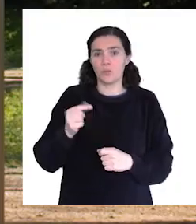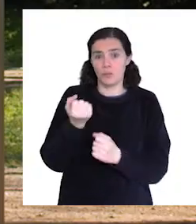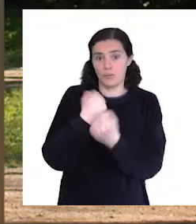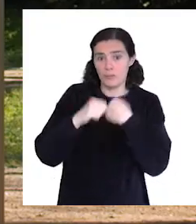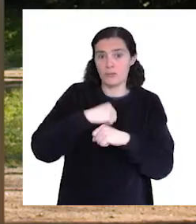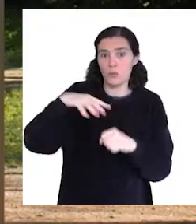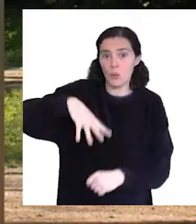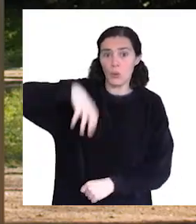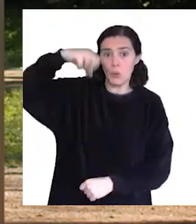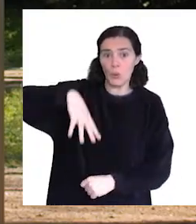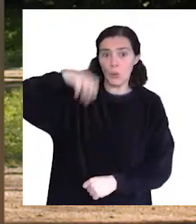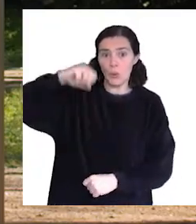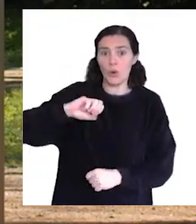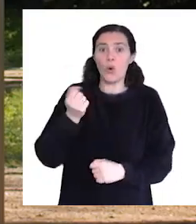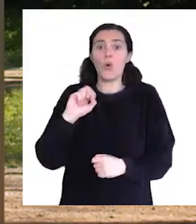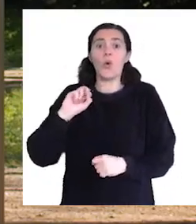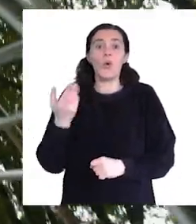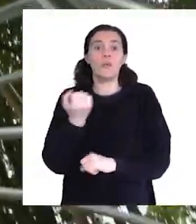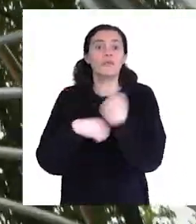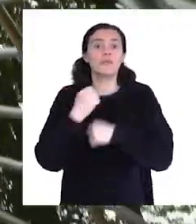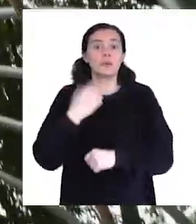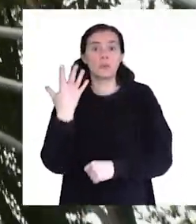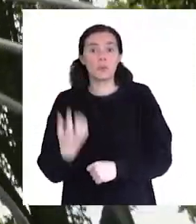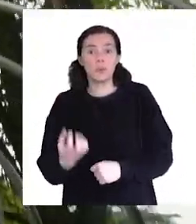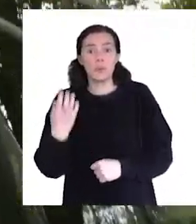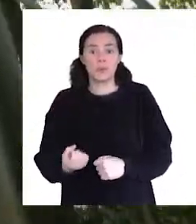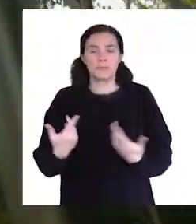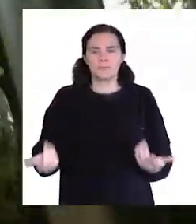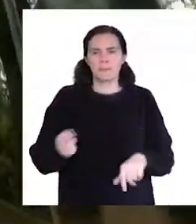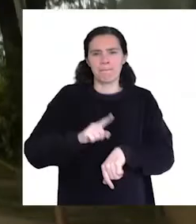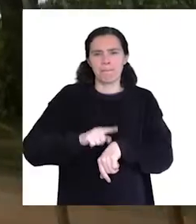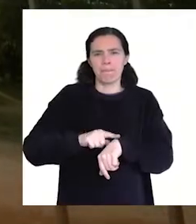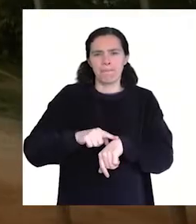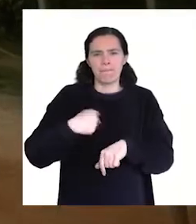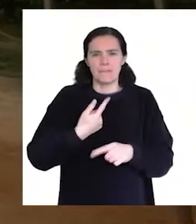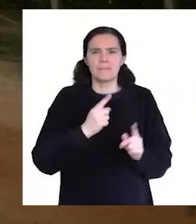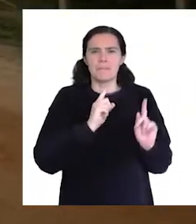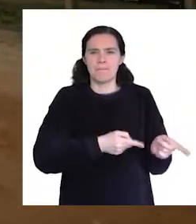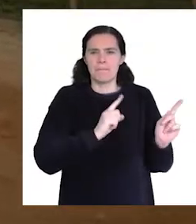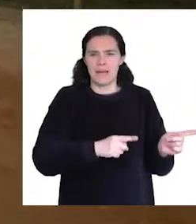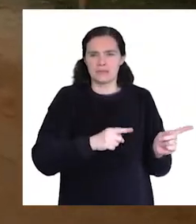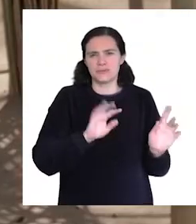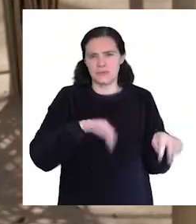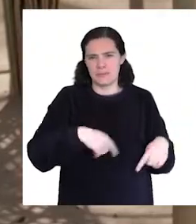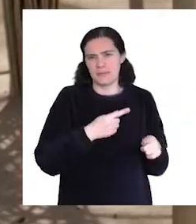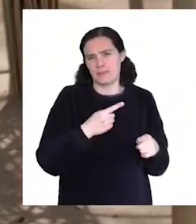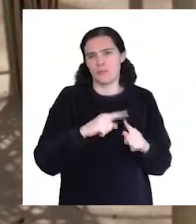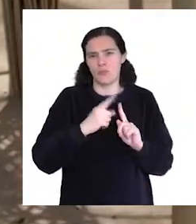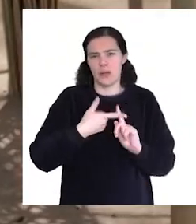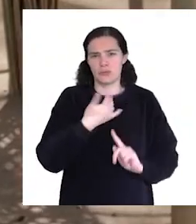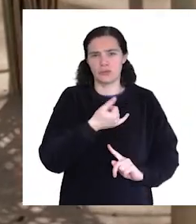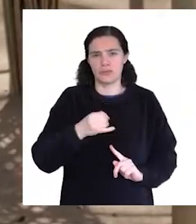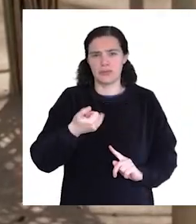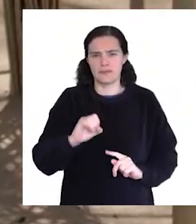movement of being pulled up or the movement of being pulled down. And at this moment, late March